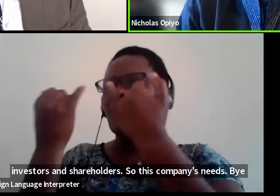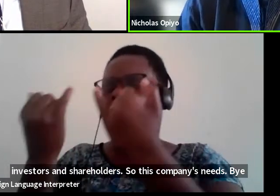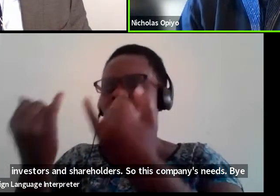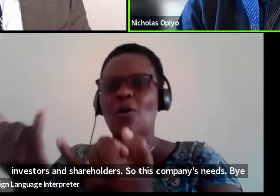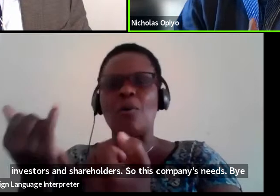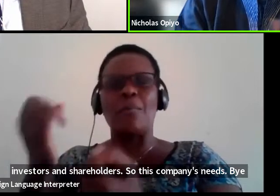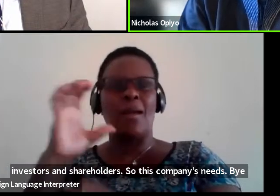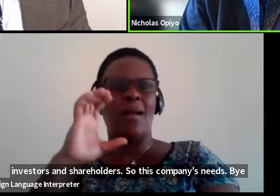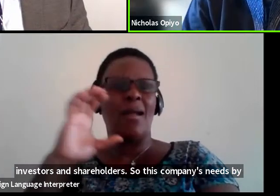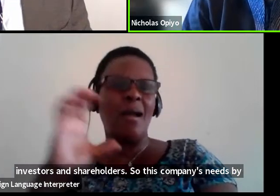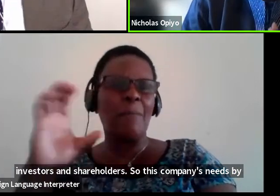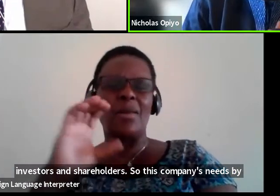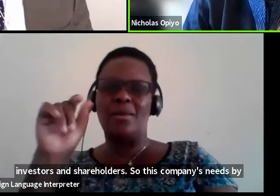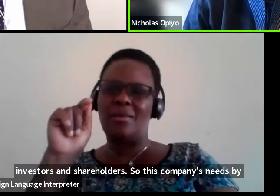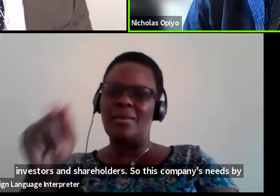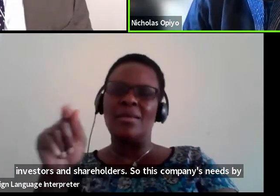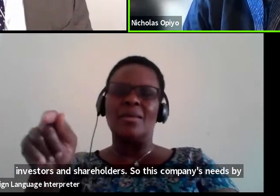that